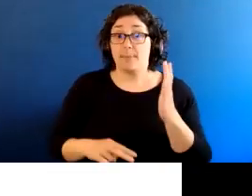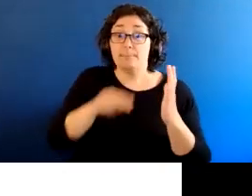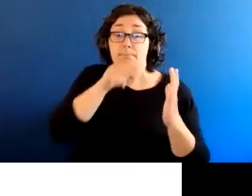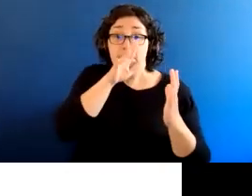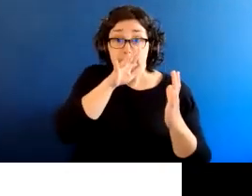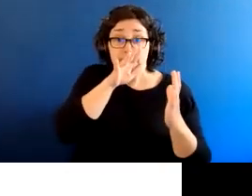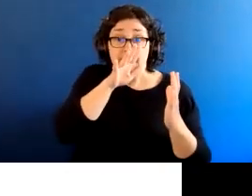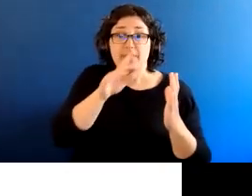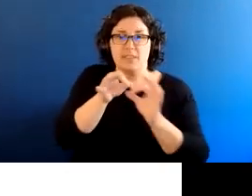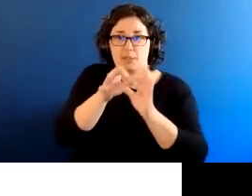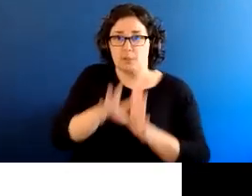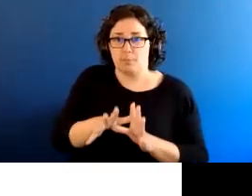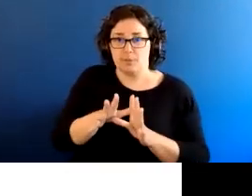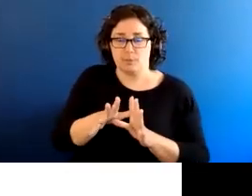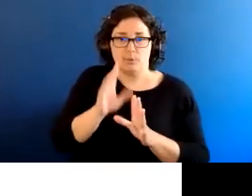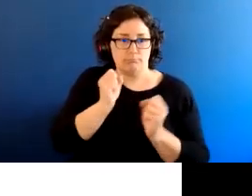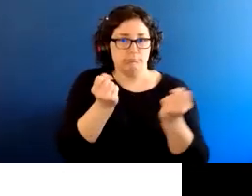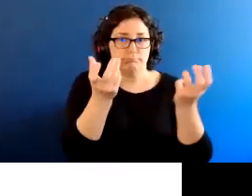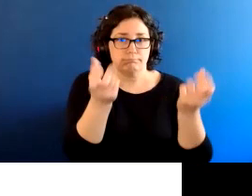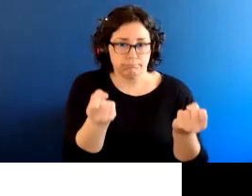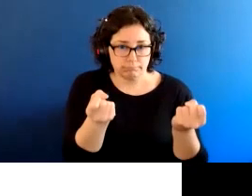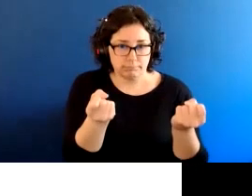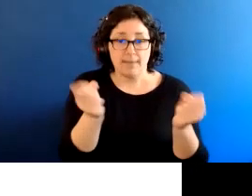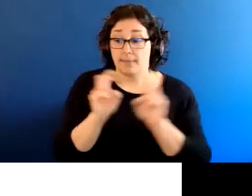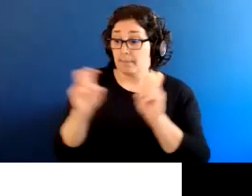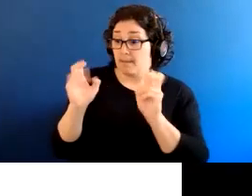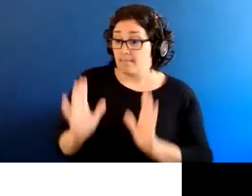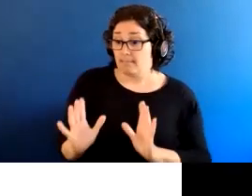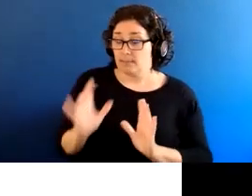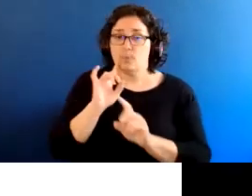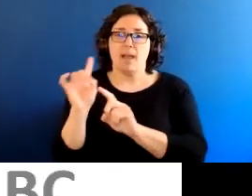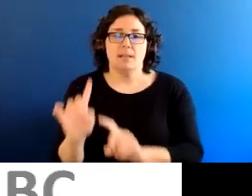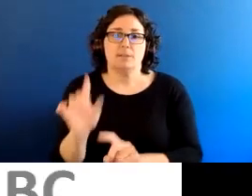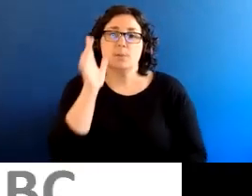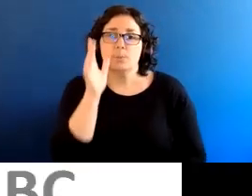can be interpreted, and then our panelists will answer.